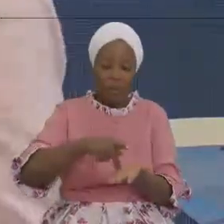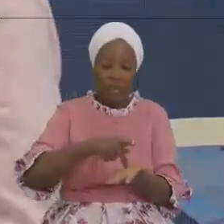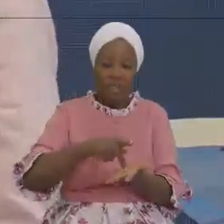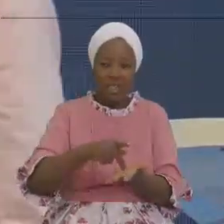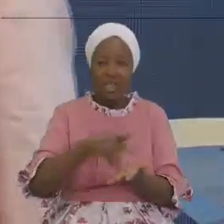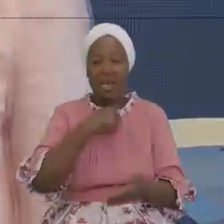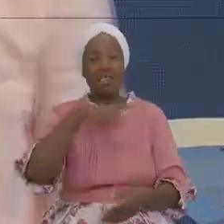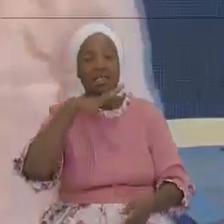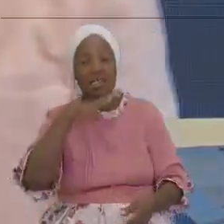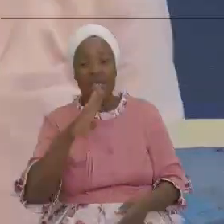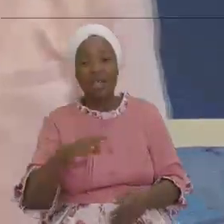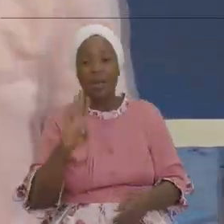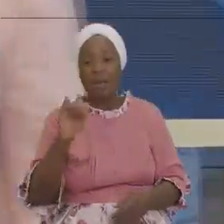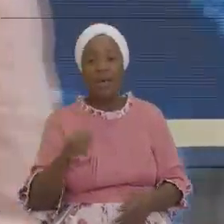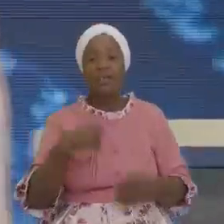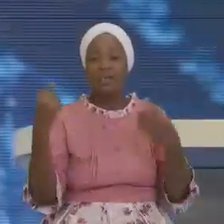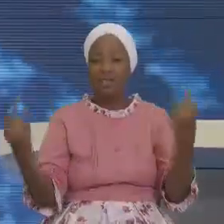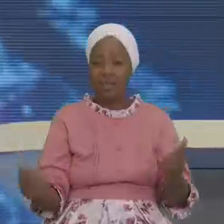sin,